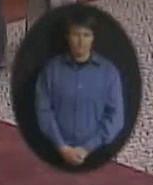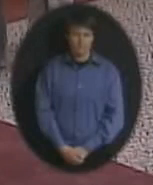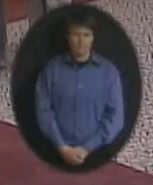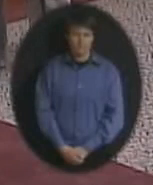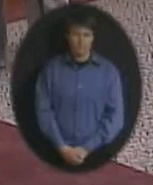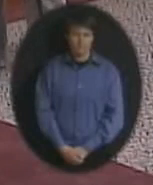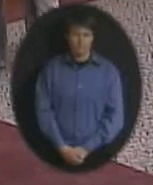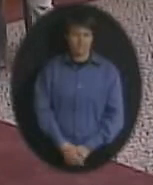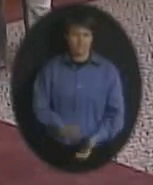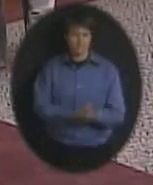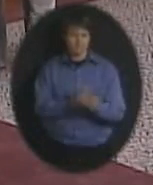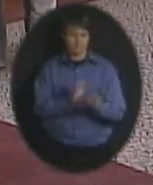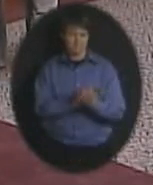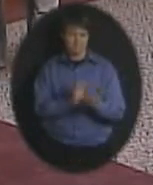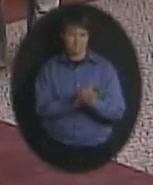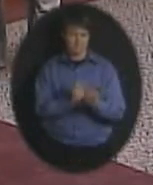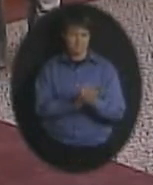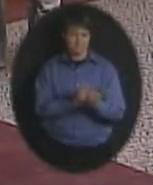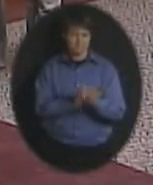Let's give them a round of applause.